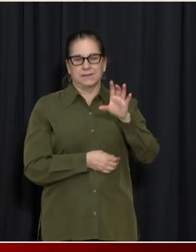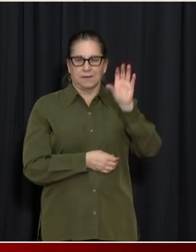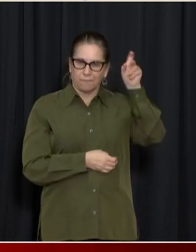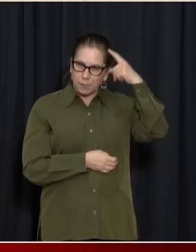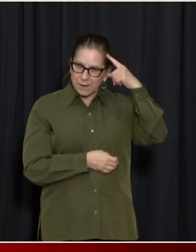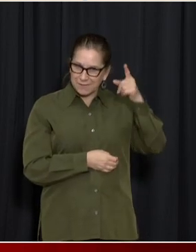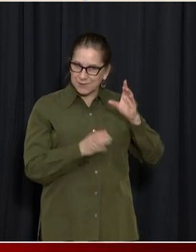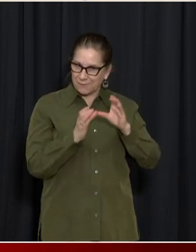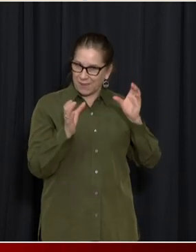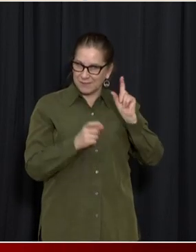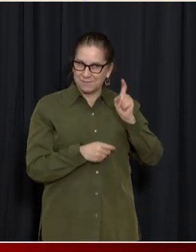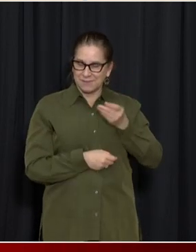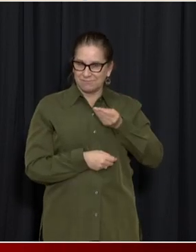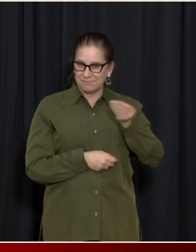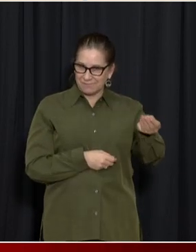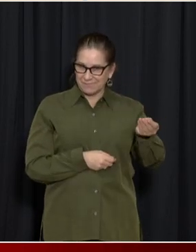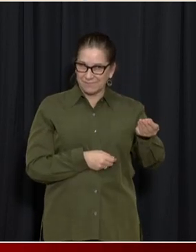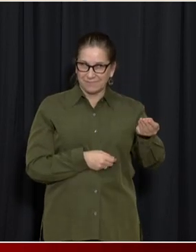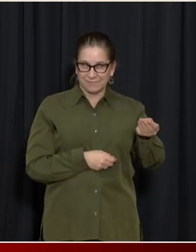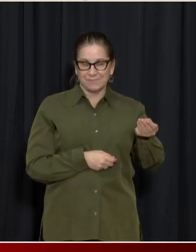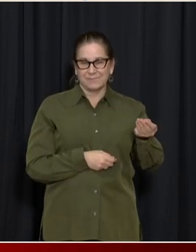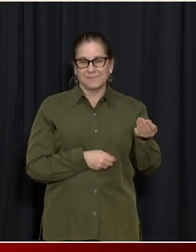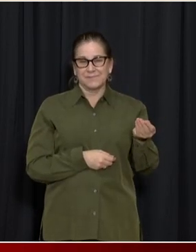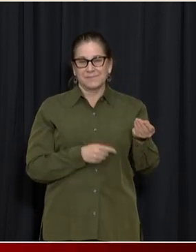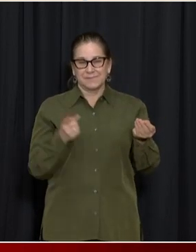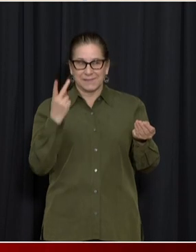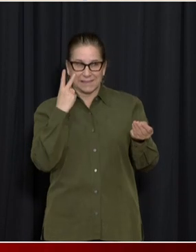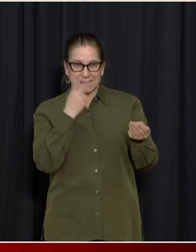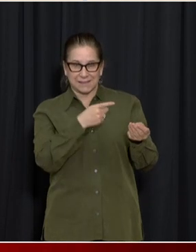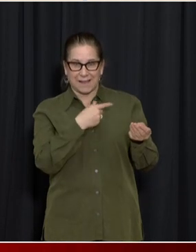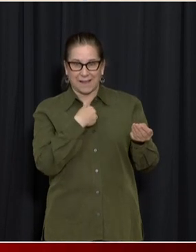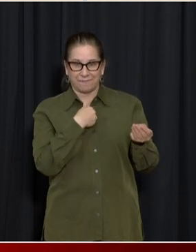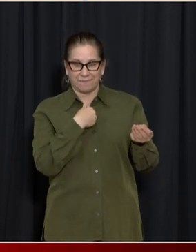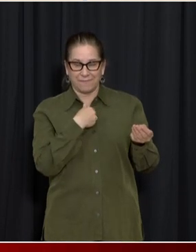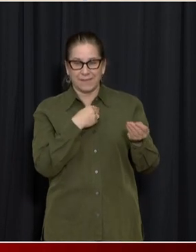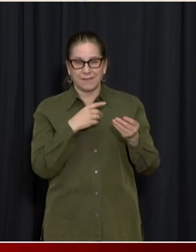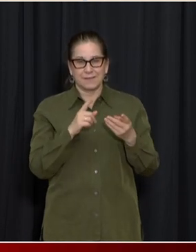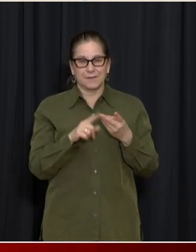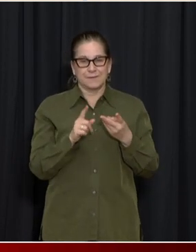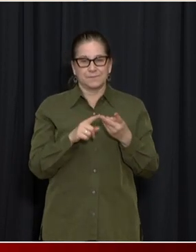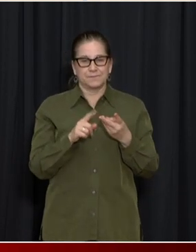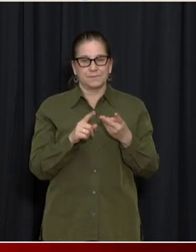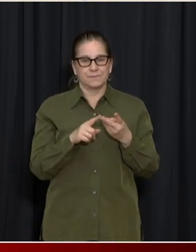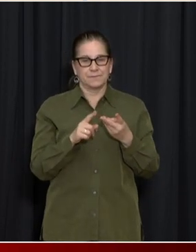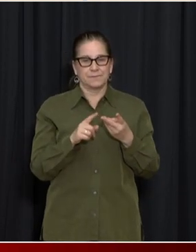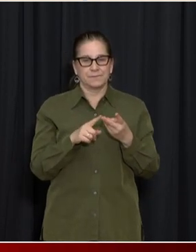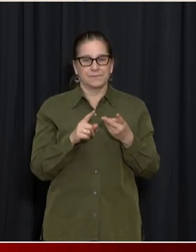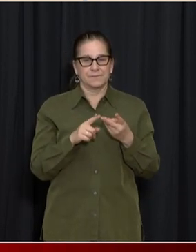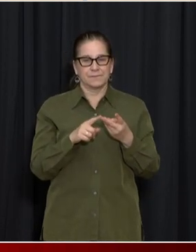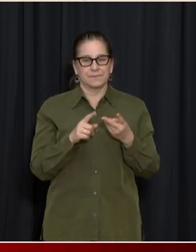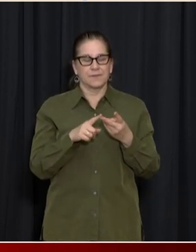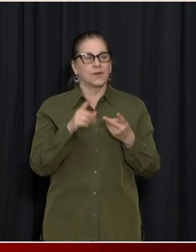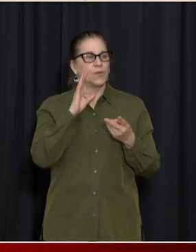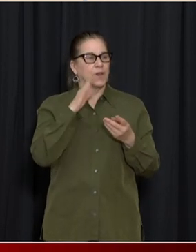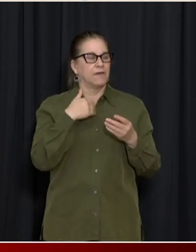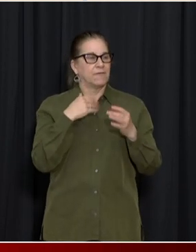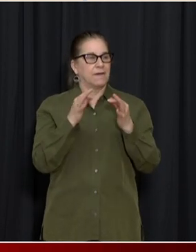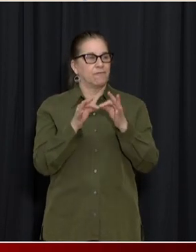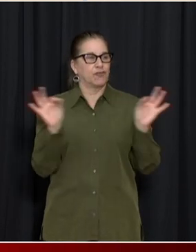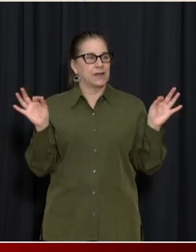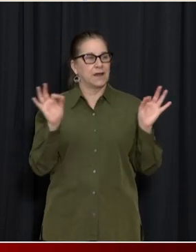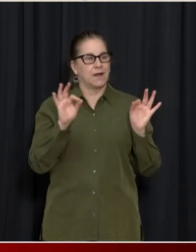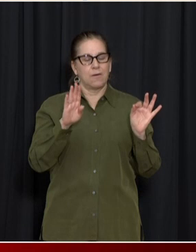importance of providing free broadband internet access, devices, and personal protective equipment